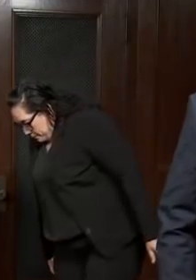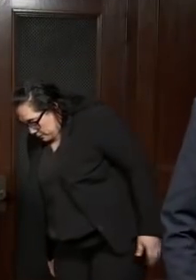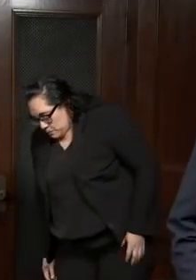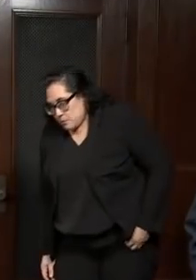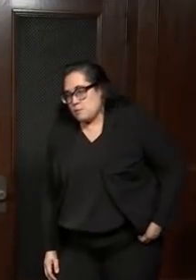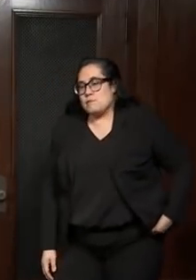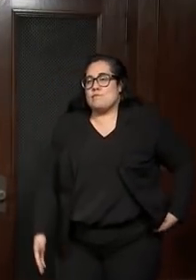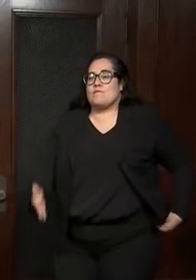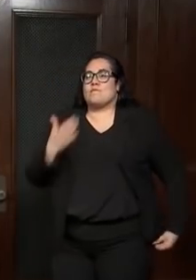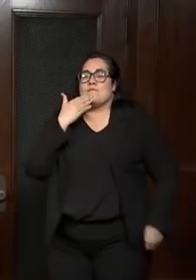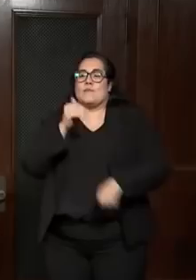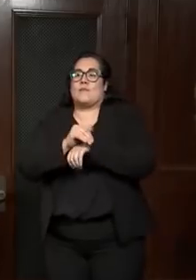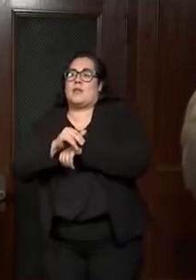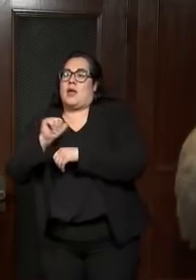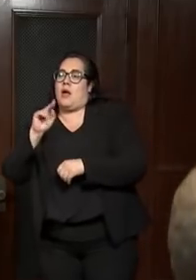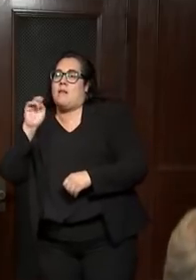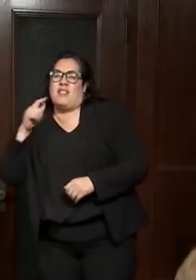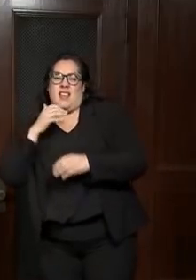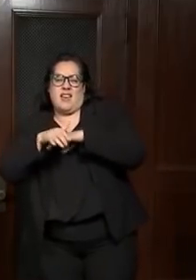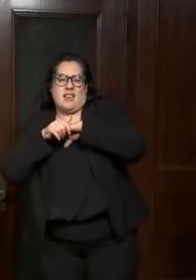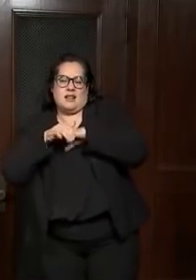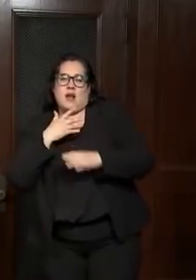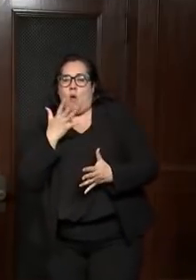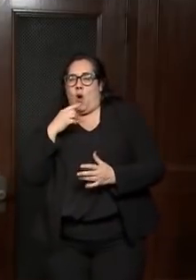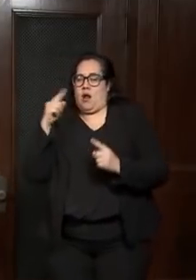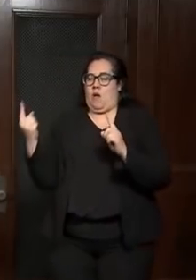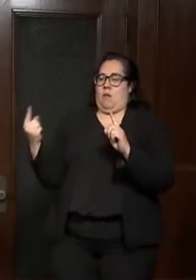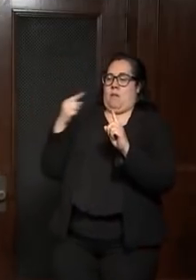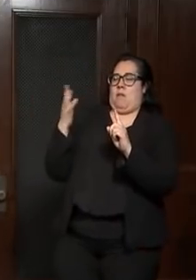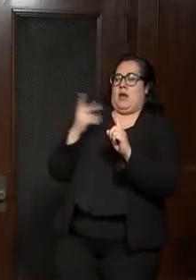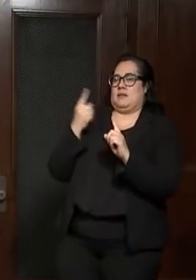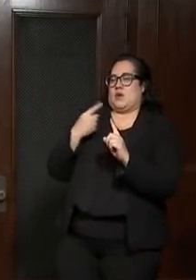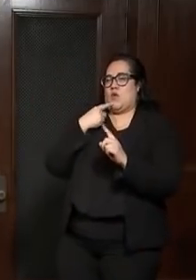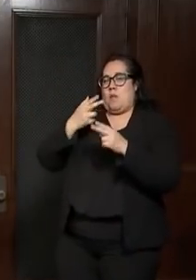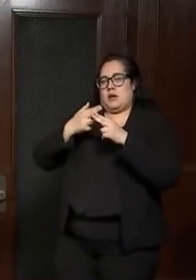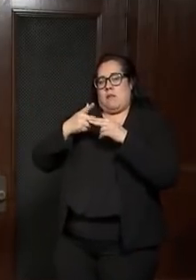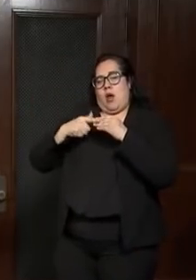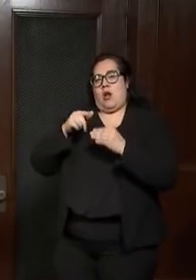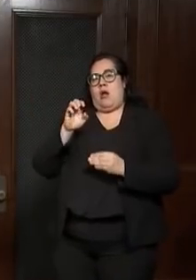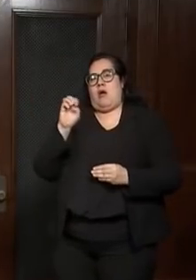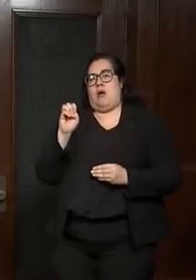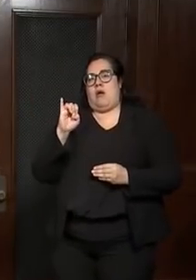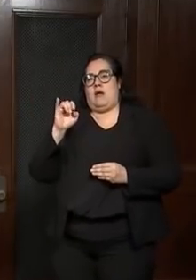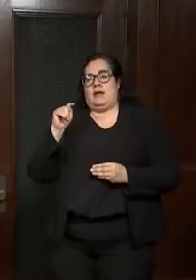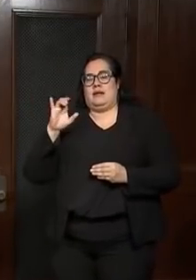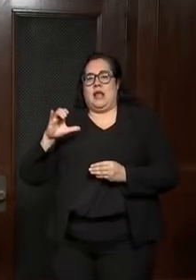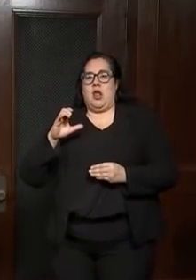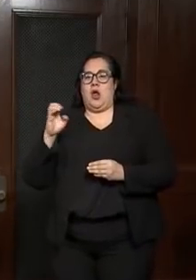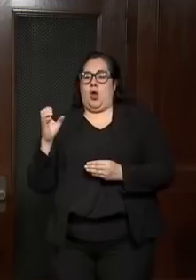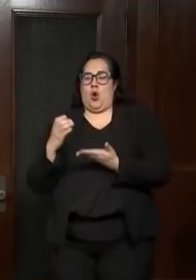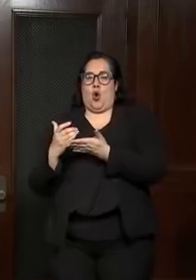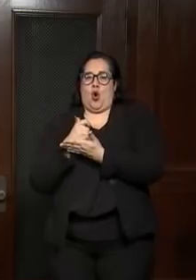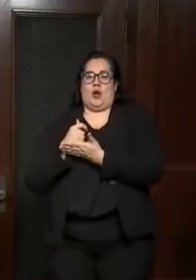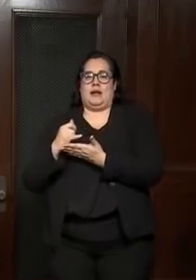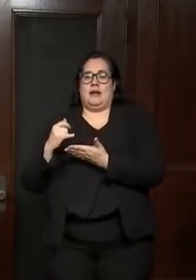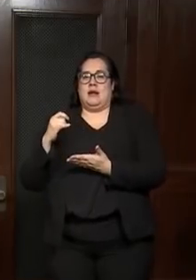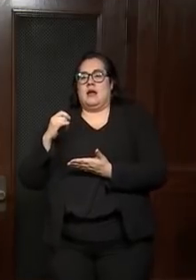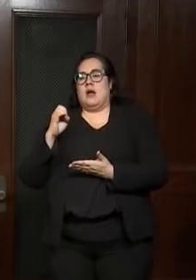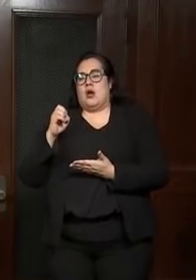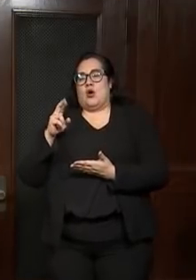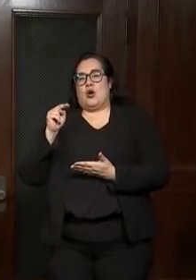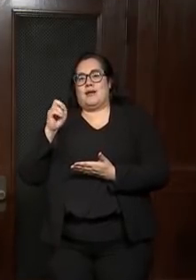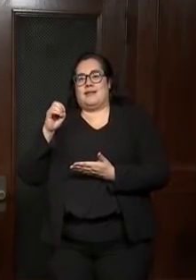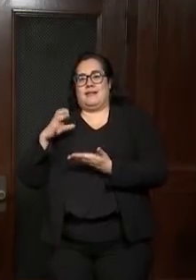Hi, Mayor. Just wanted to circle back to something you mentioned last week regarding the earned income tax credit for undocumented immigrants. Mm-hmm. Has there been